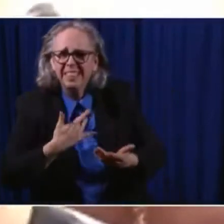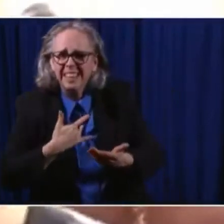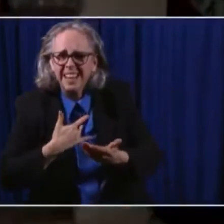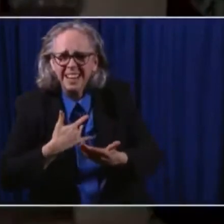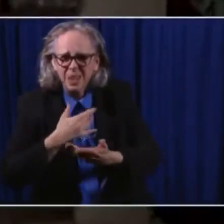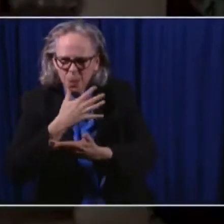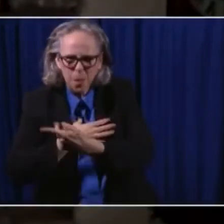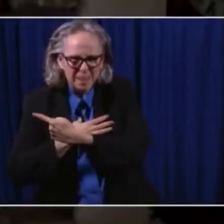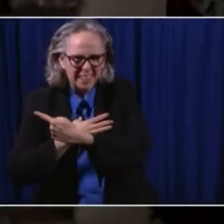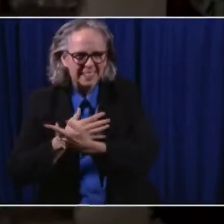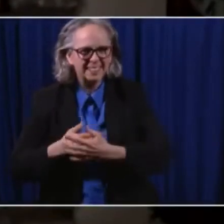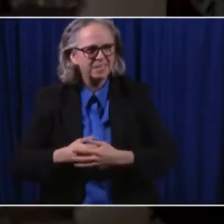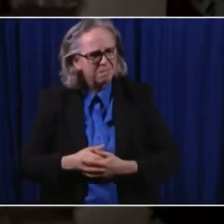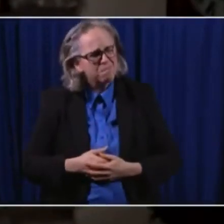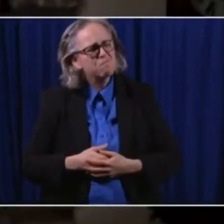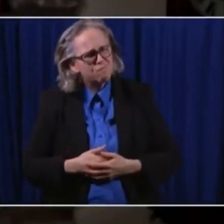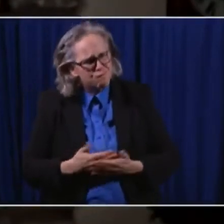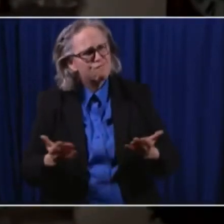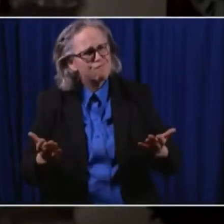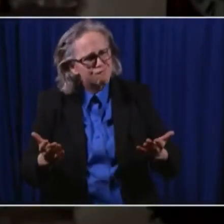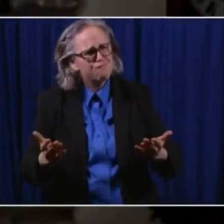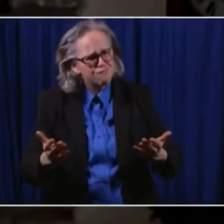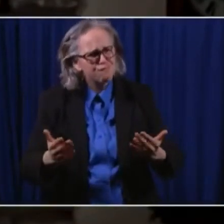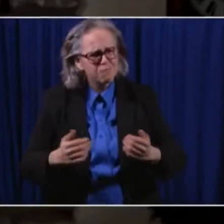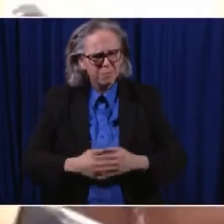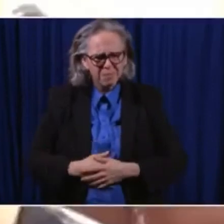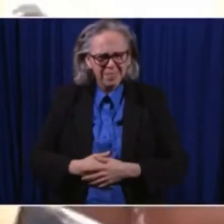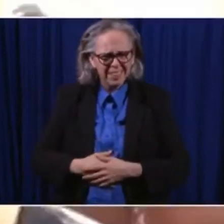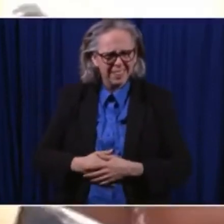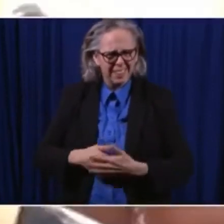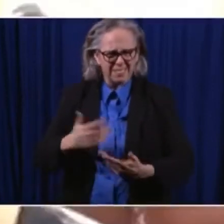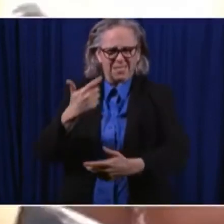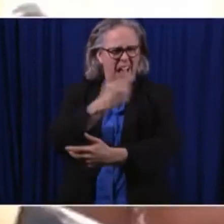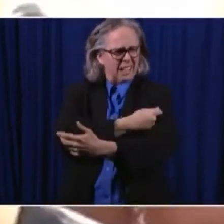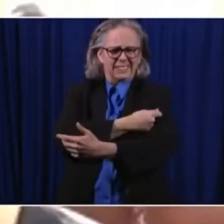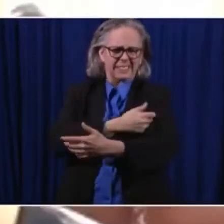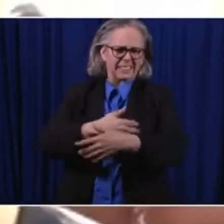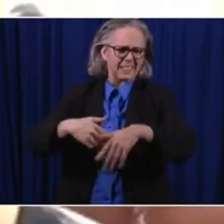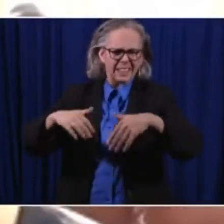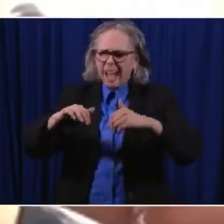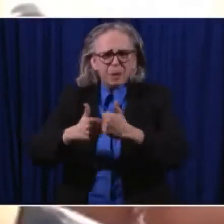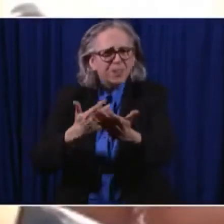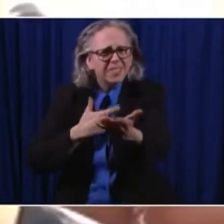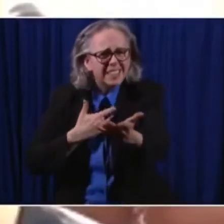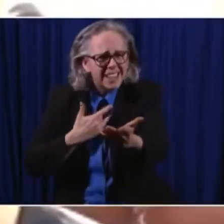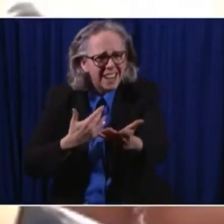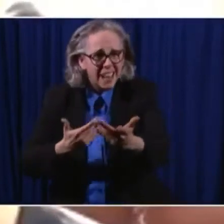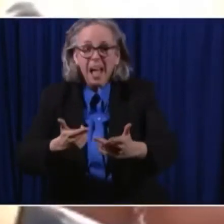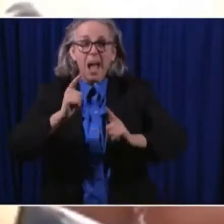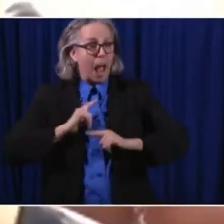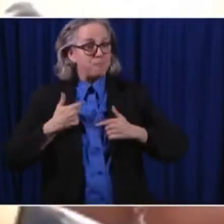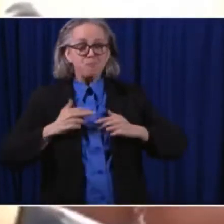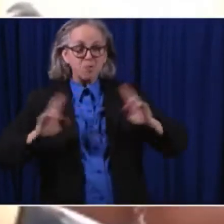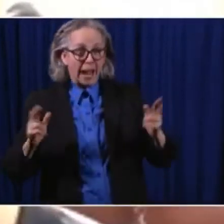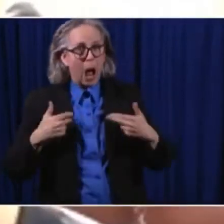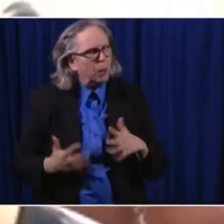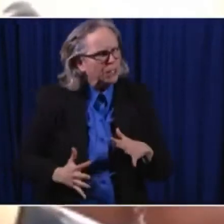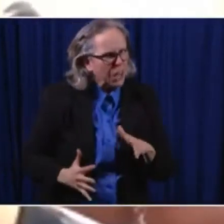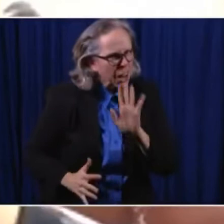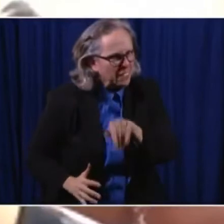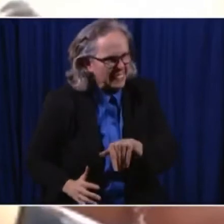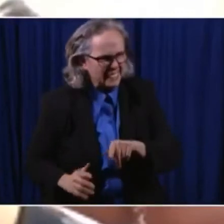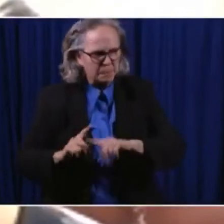And how do you feel about how do you feel about this? I'm ready and anxious. I think it's been a wonderful thing. I'm very pleased to be part